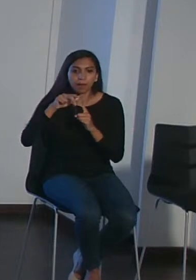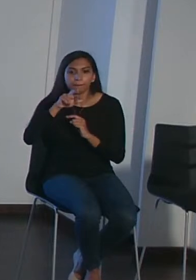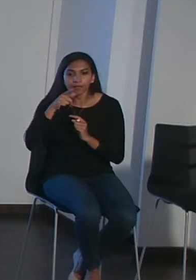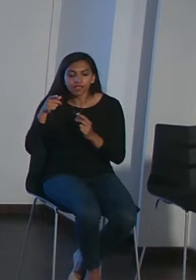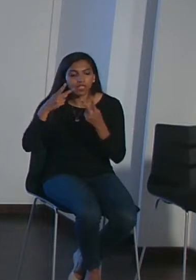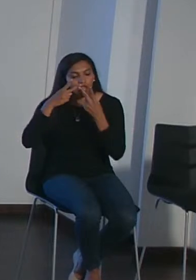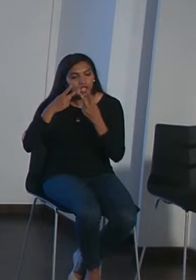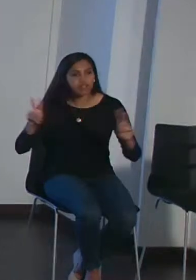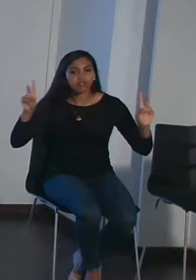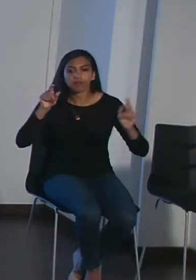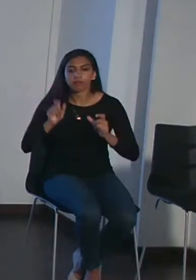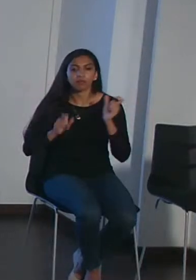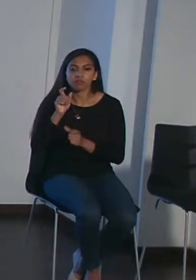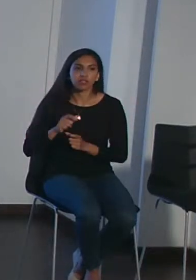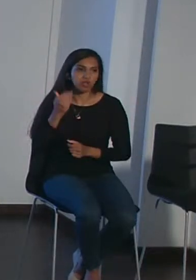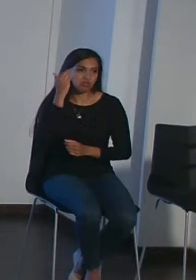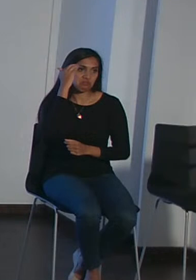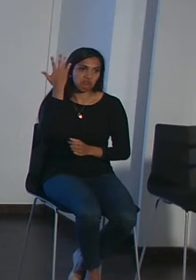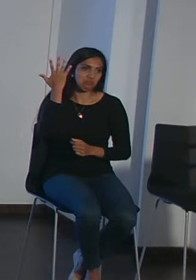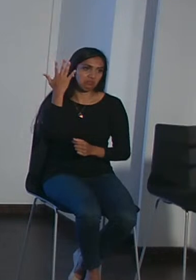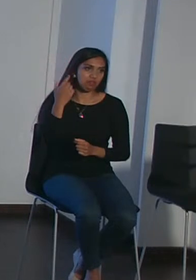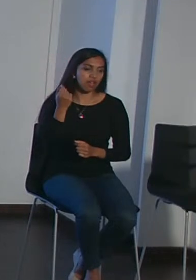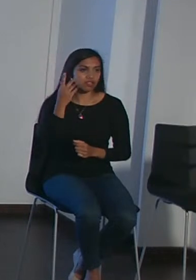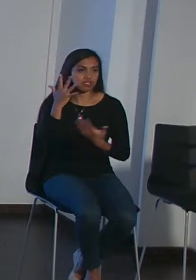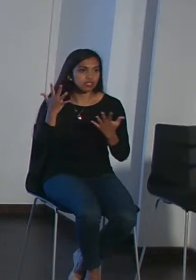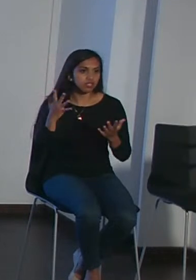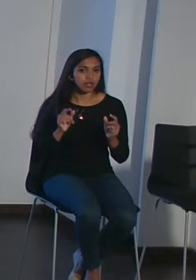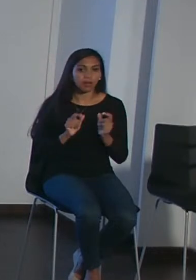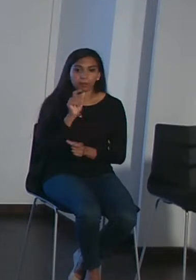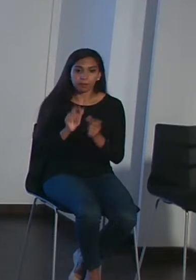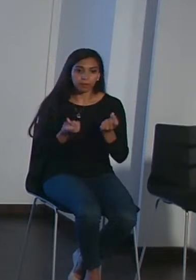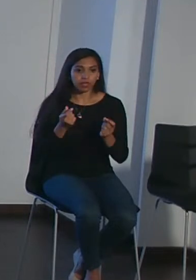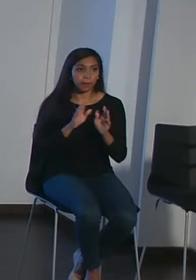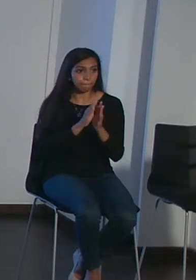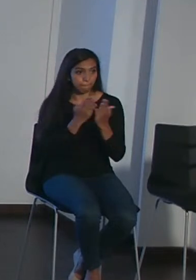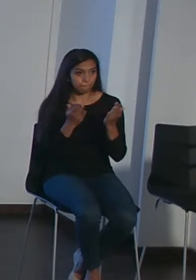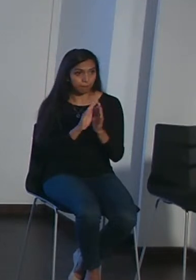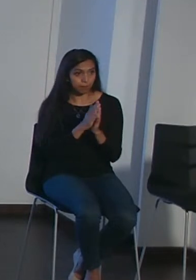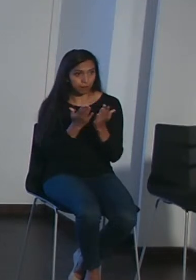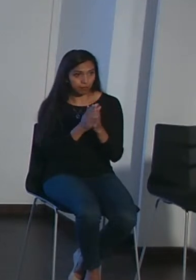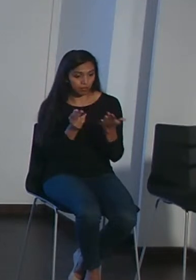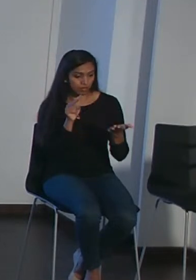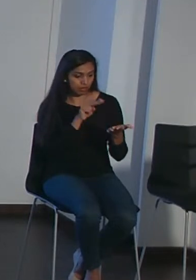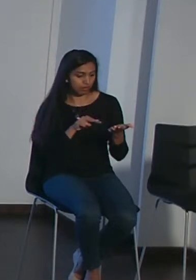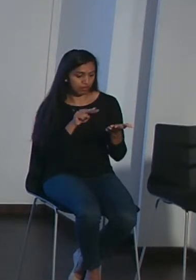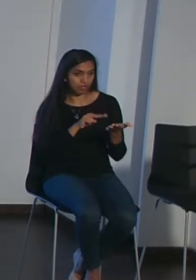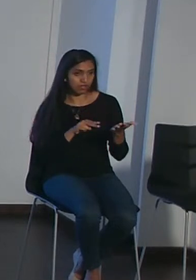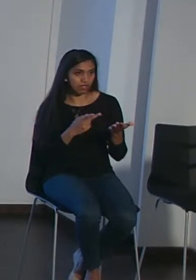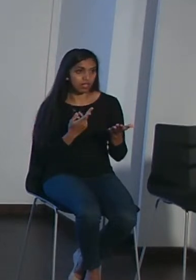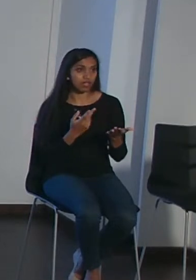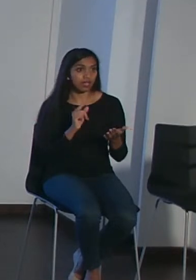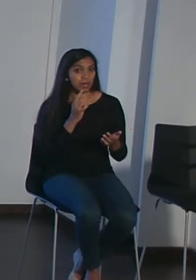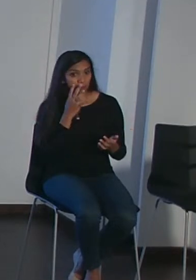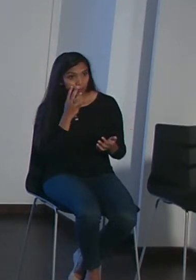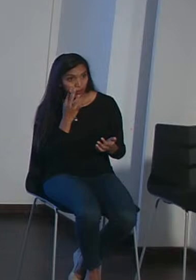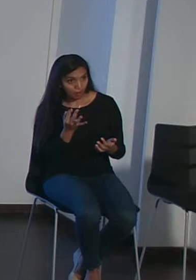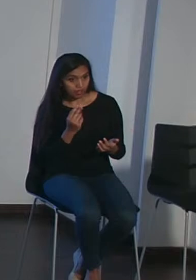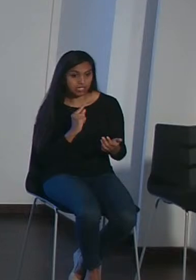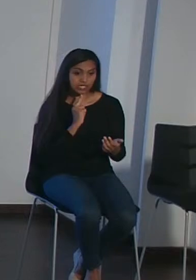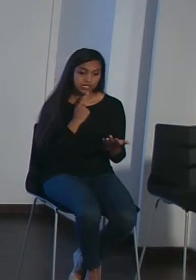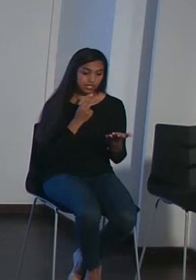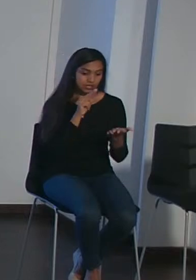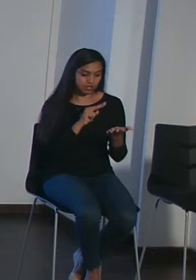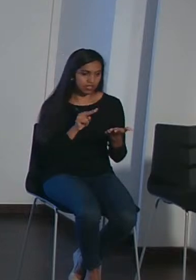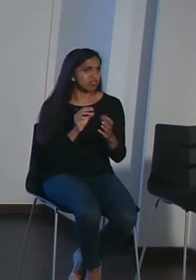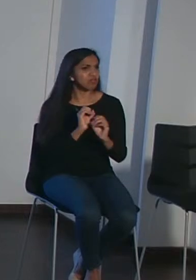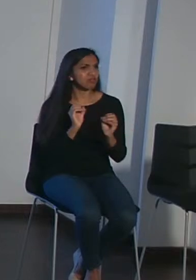knows, and people don't read literature. People don't read anything serious. So there's a kind of dumbing down, and that's